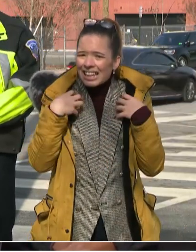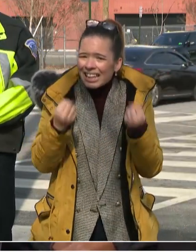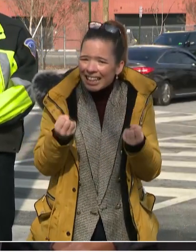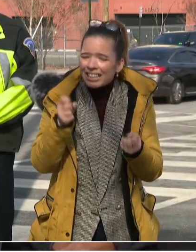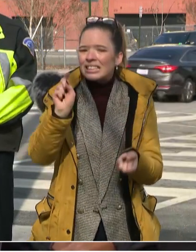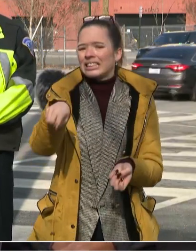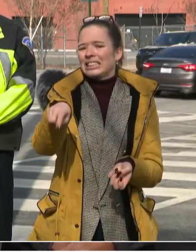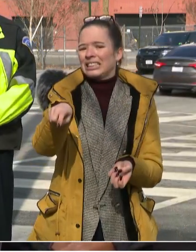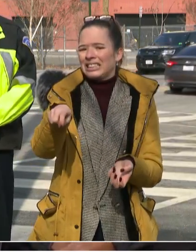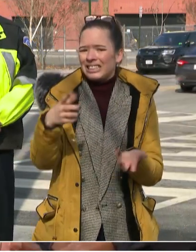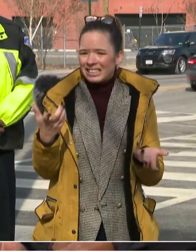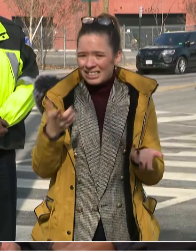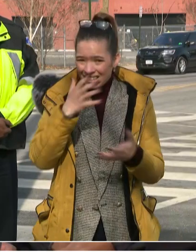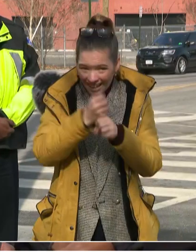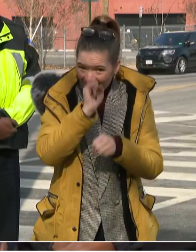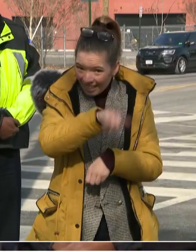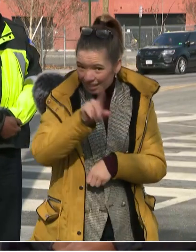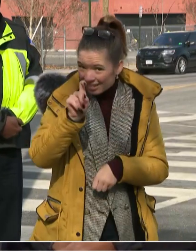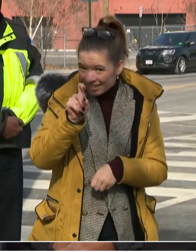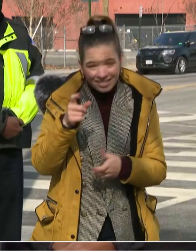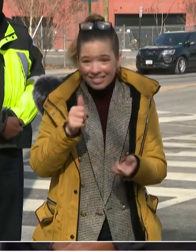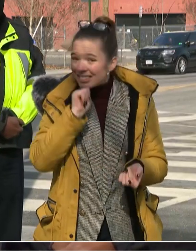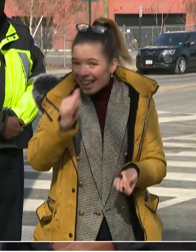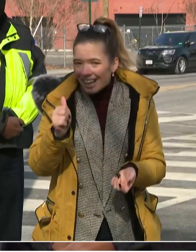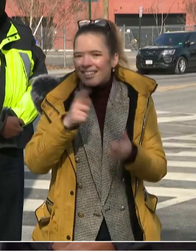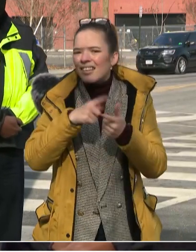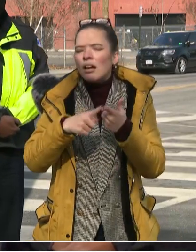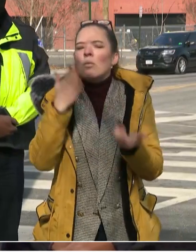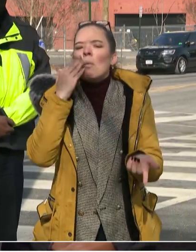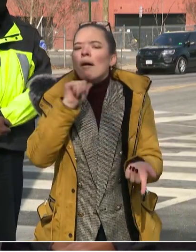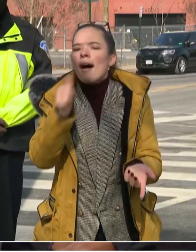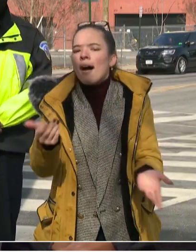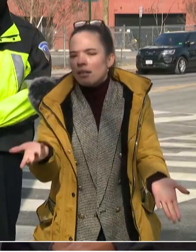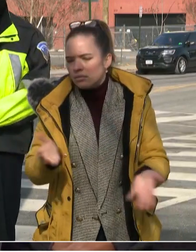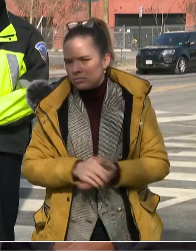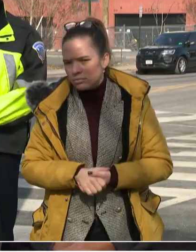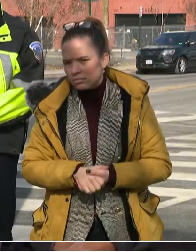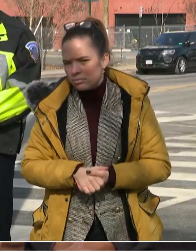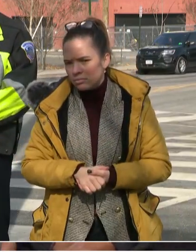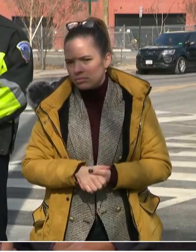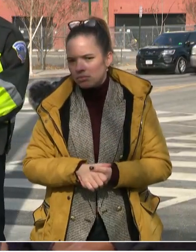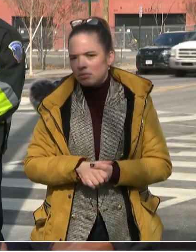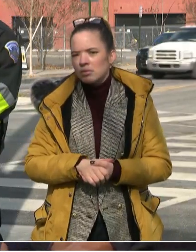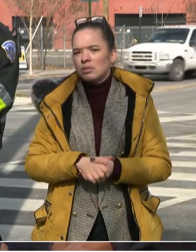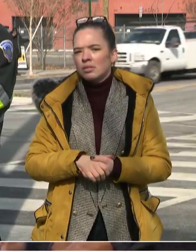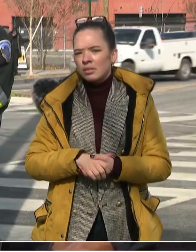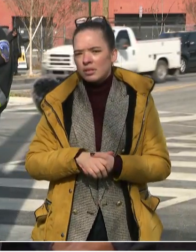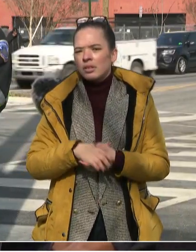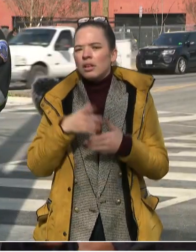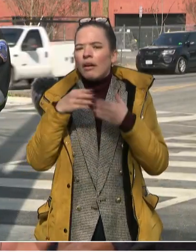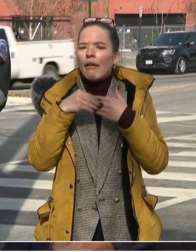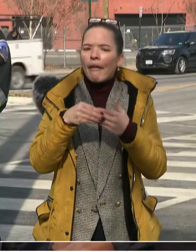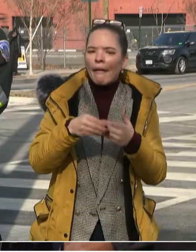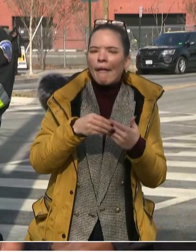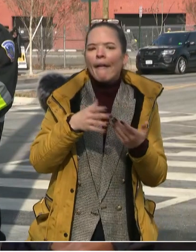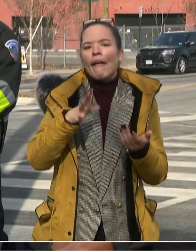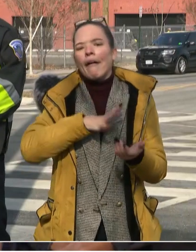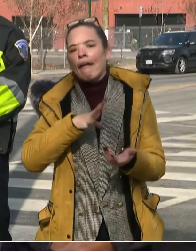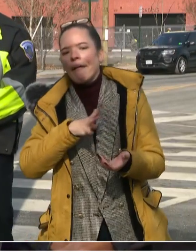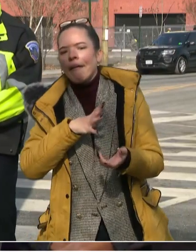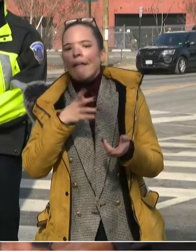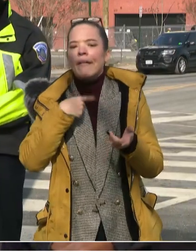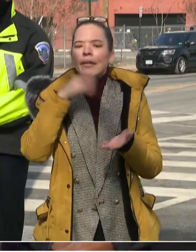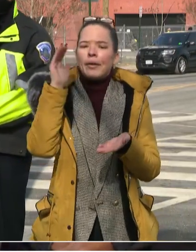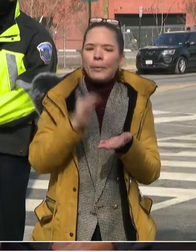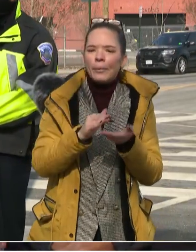Is that happening? And if it's not, why not? We've demonstrated leniency. We said we arrest less people, we do